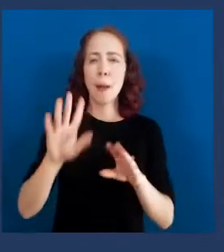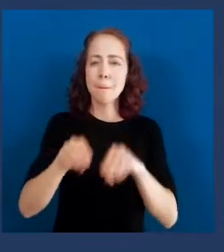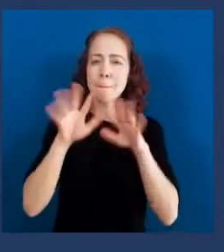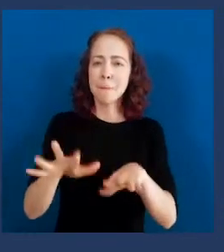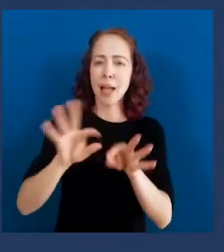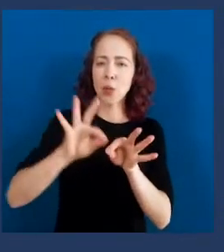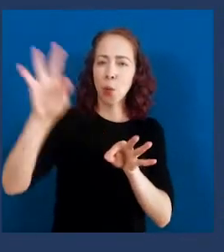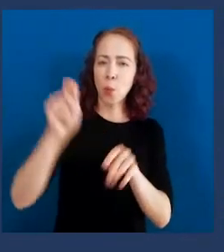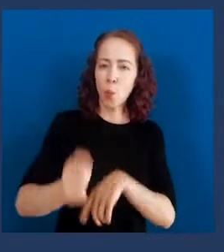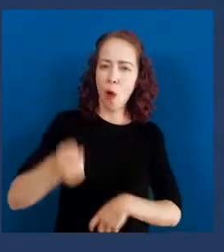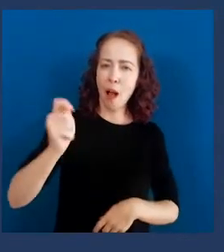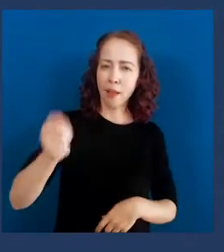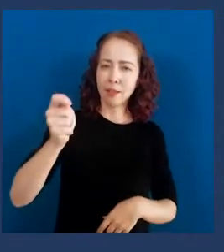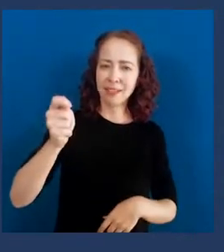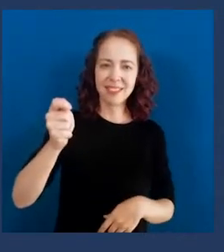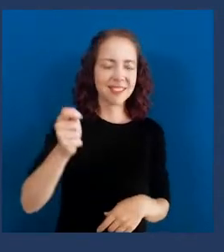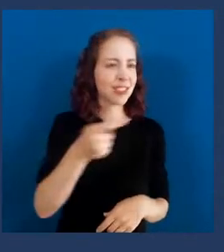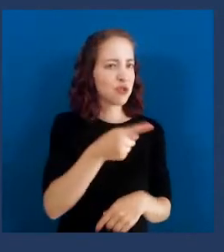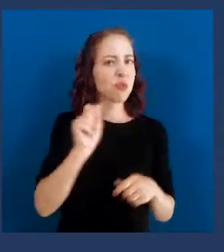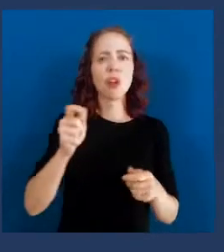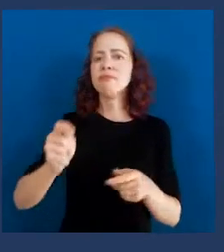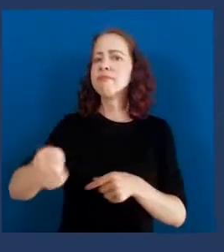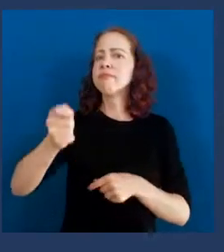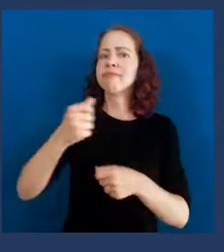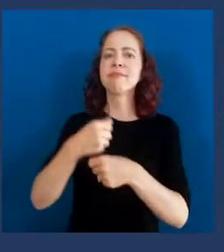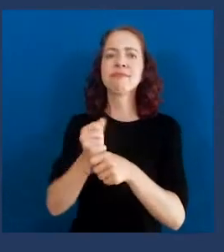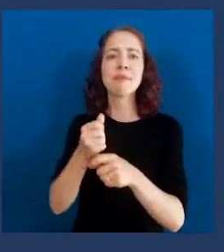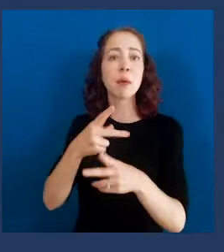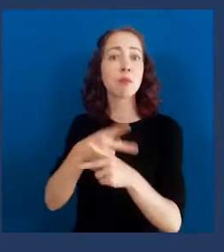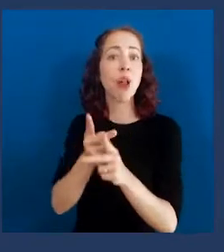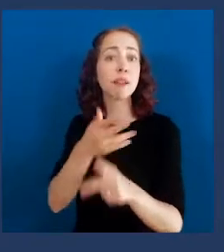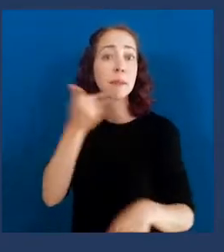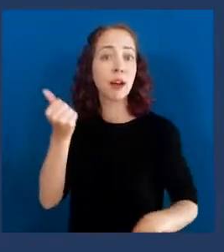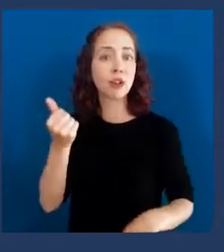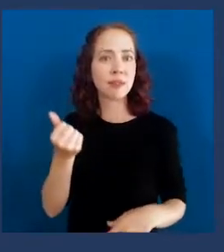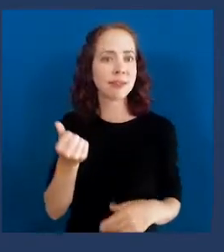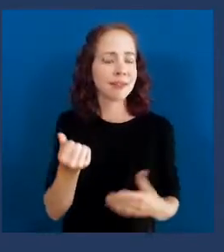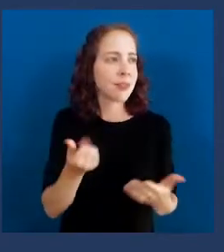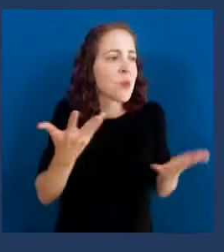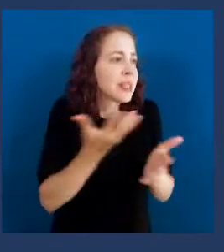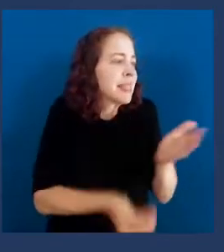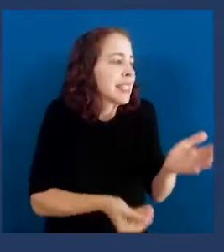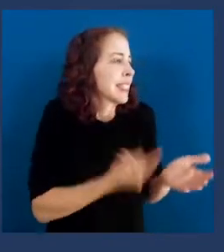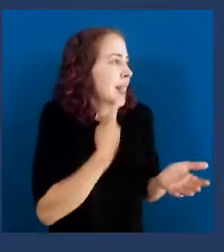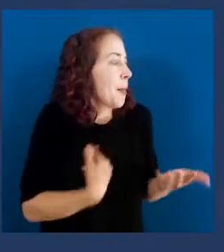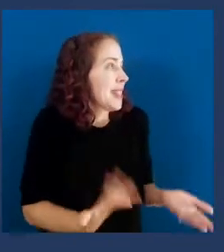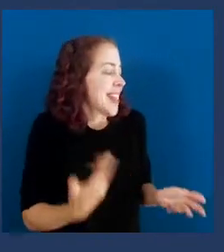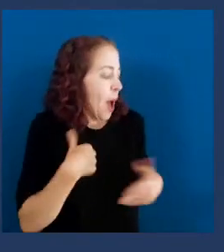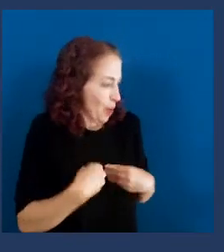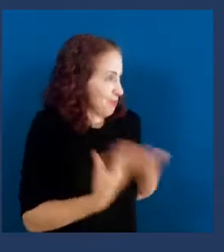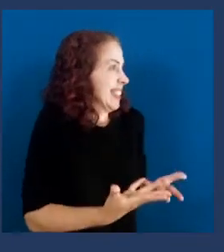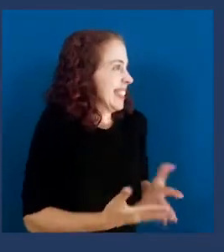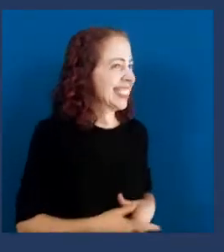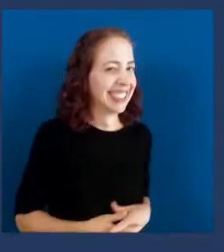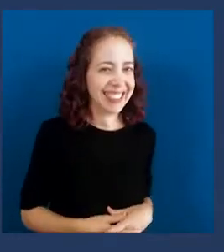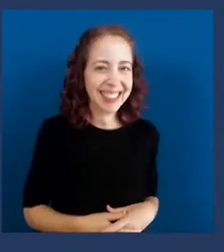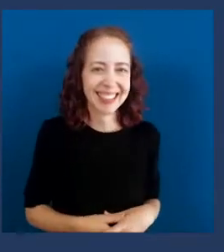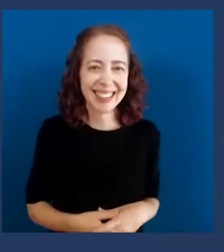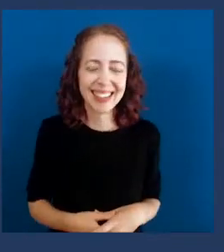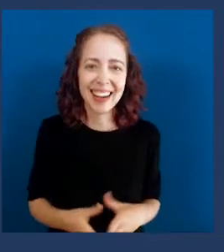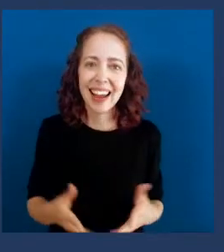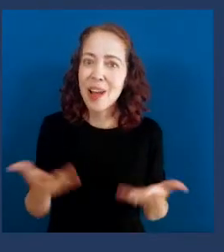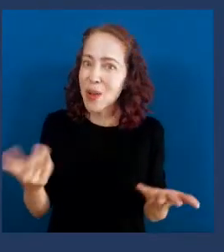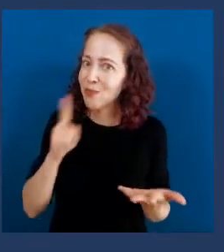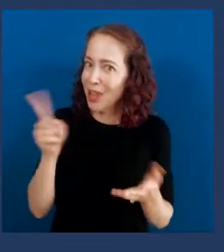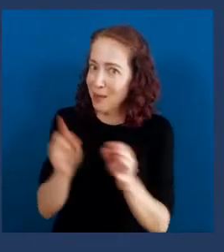make these products better, like, this is what I live for. Tell me, what do you want? What are you missing? Tell me, right? Yeah, it's yours. Yeah, I would say,